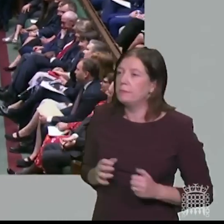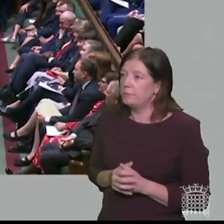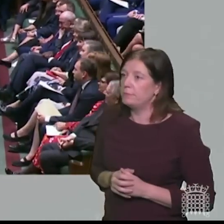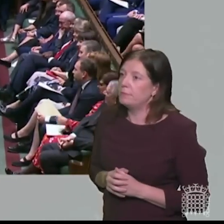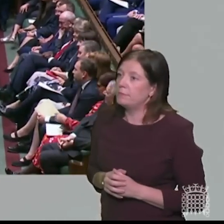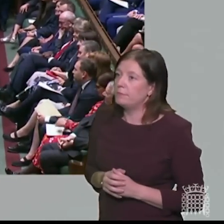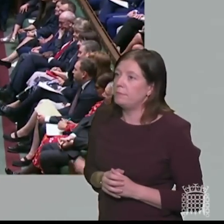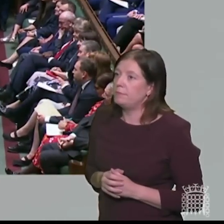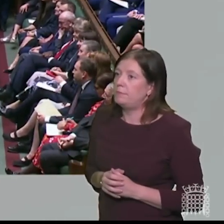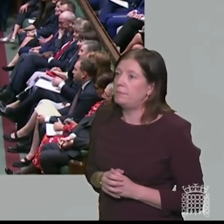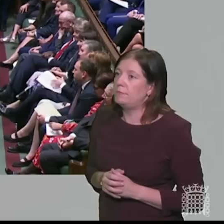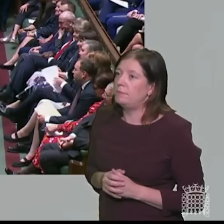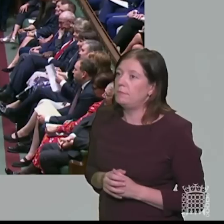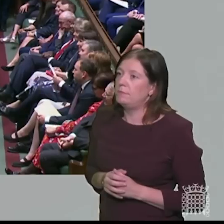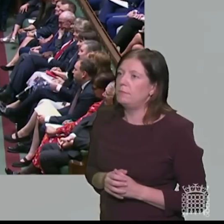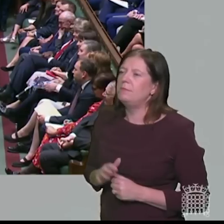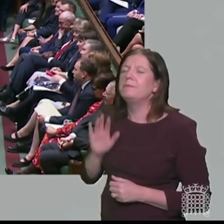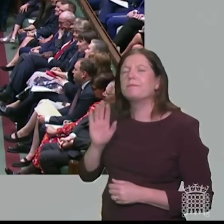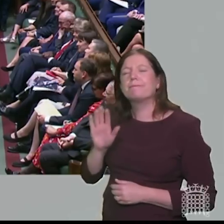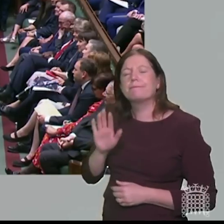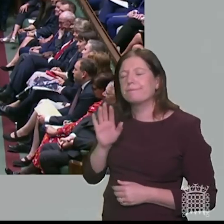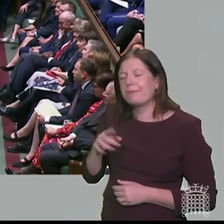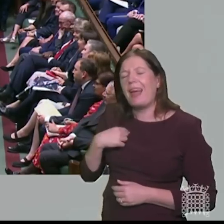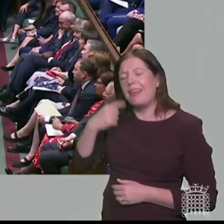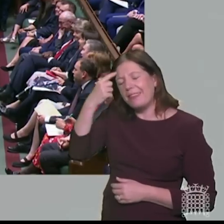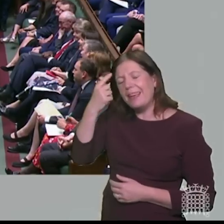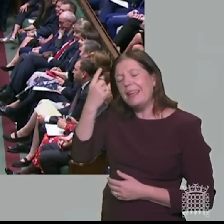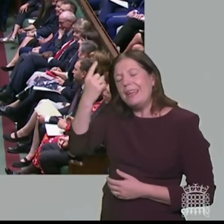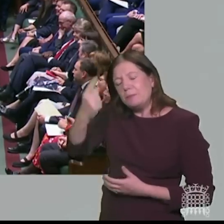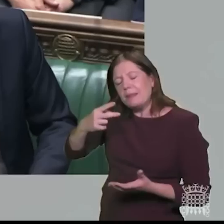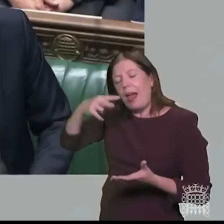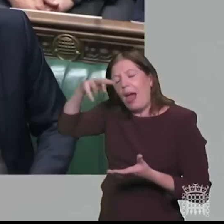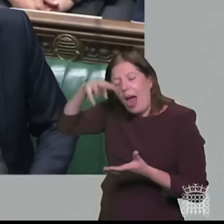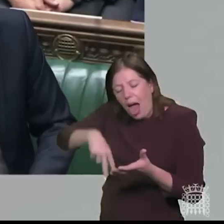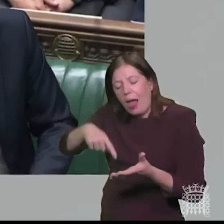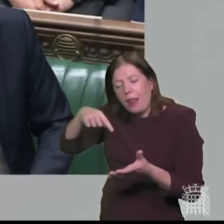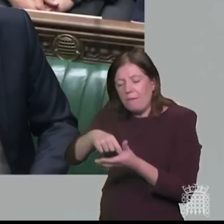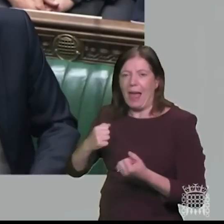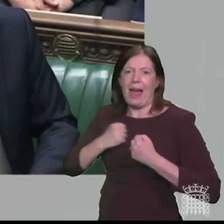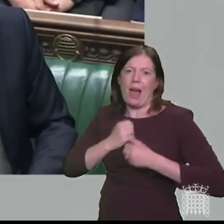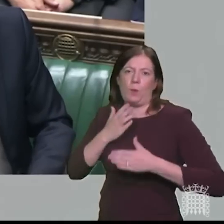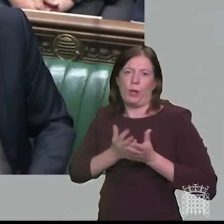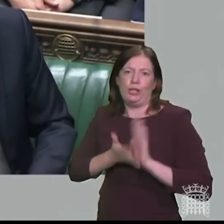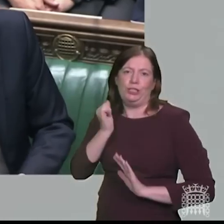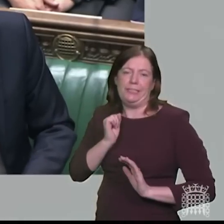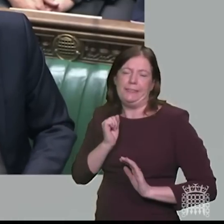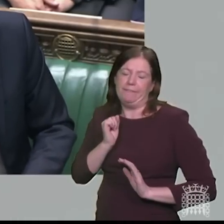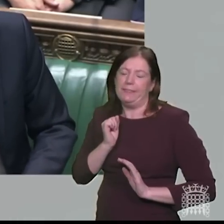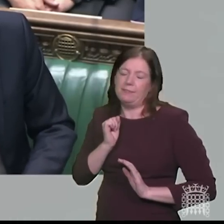Well, Mr. Speaker, as always, he hasn't actually taken the time to understand the detail of what we're doing. So,